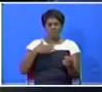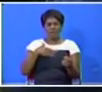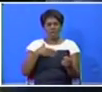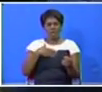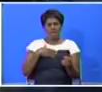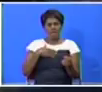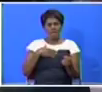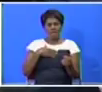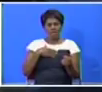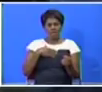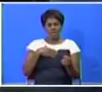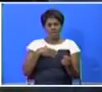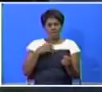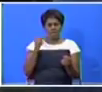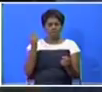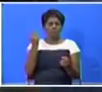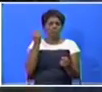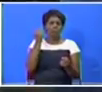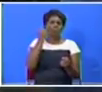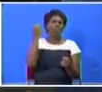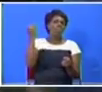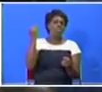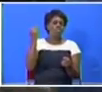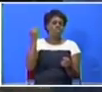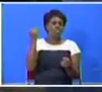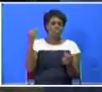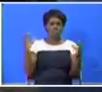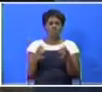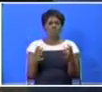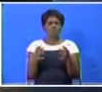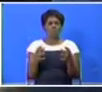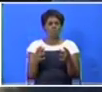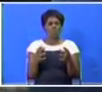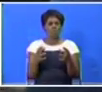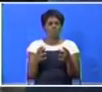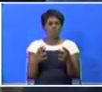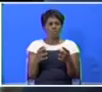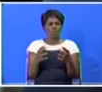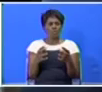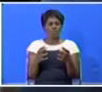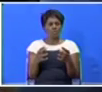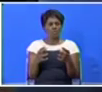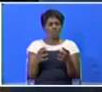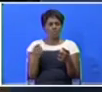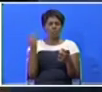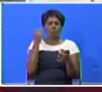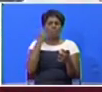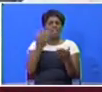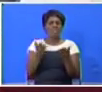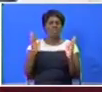unleashed bees. Unfortunately, I think the prayers were working. The bees did not bite anyone.